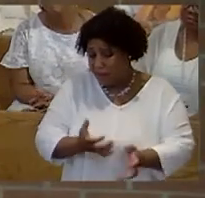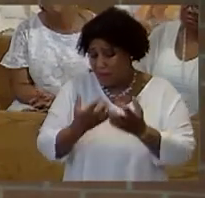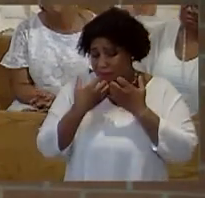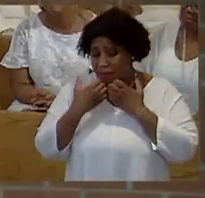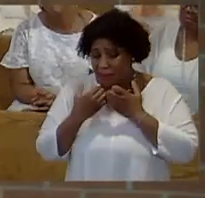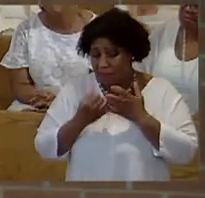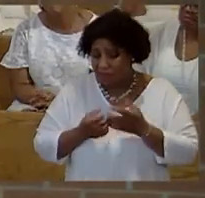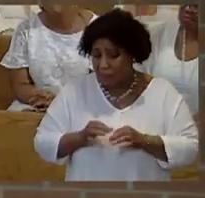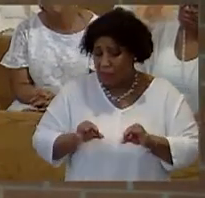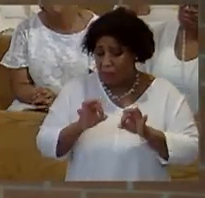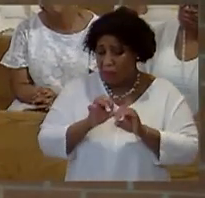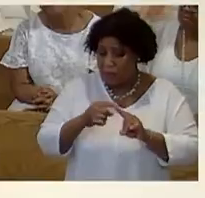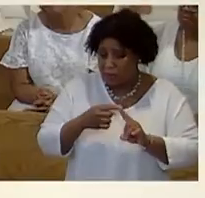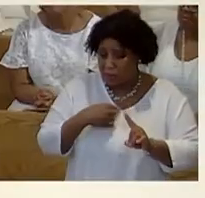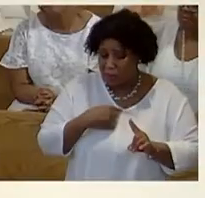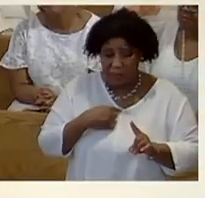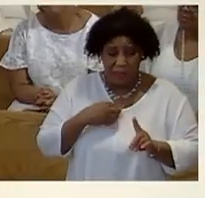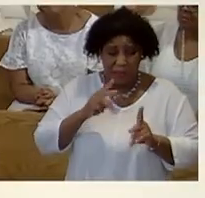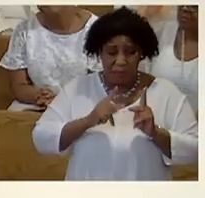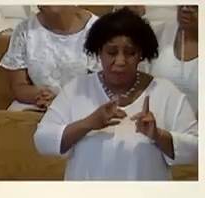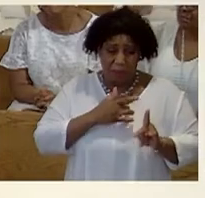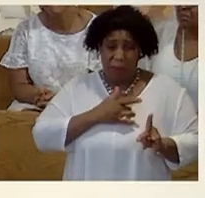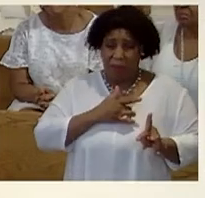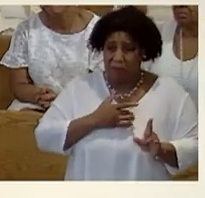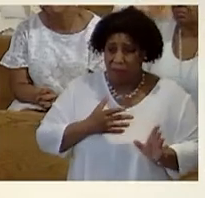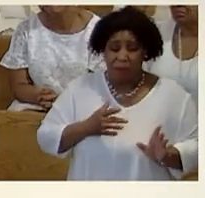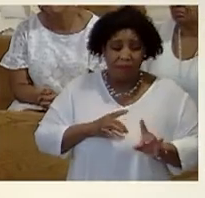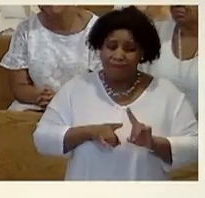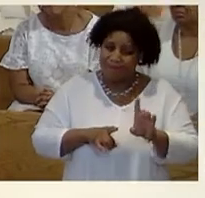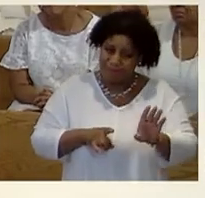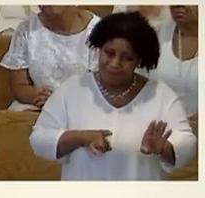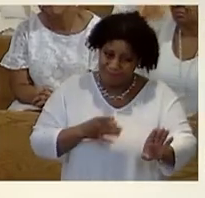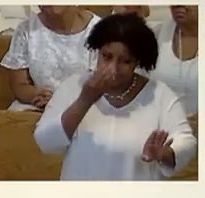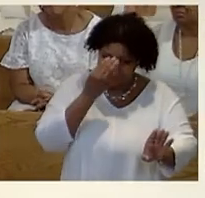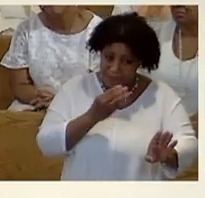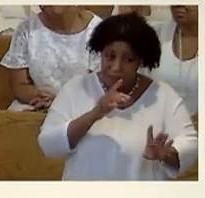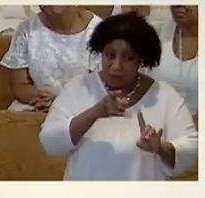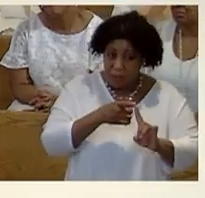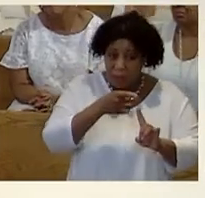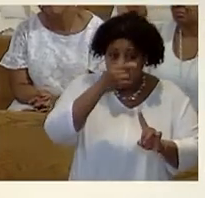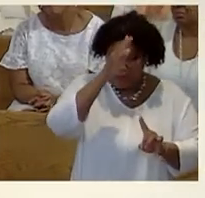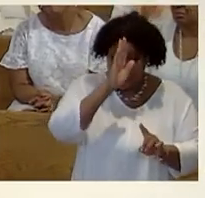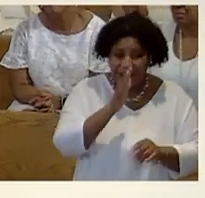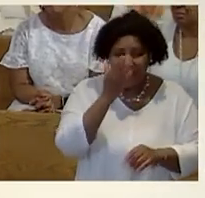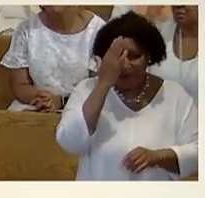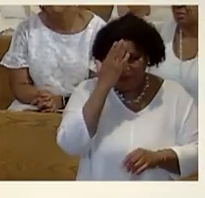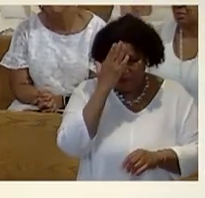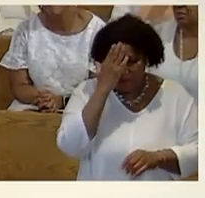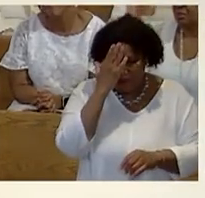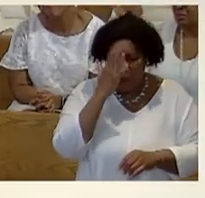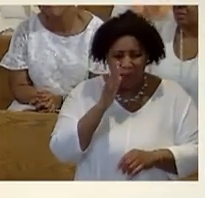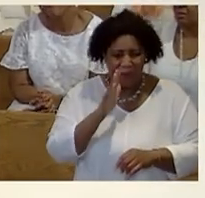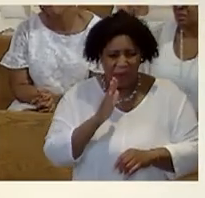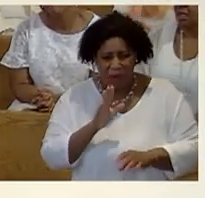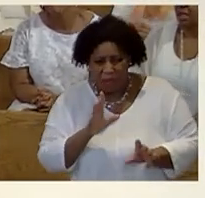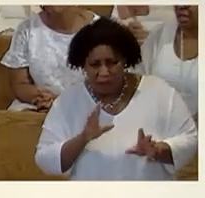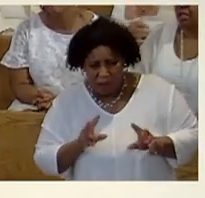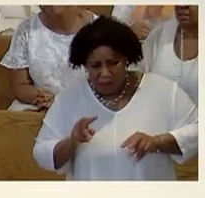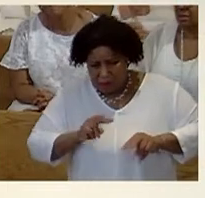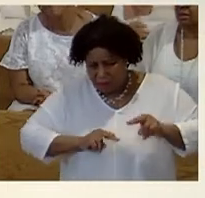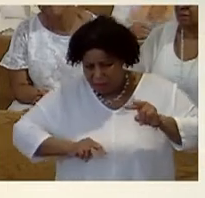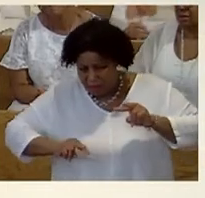that the people that meant anything to me. But let me just tell you, when God knows you going through your worst moment,